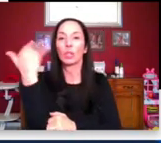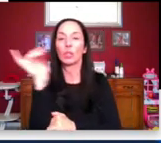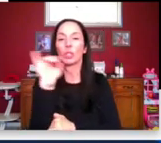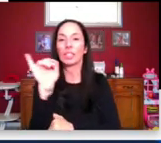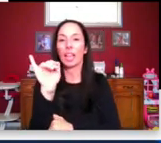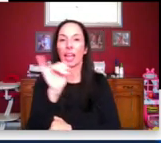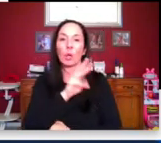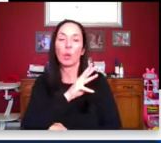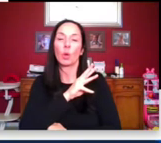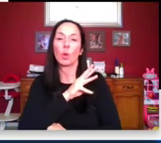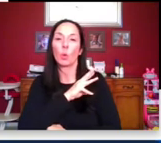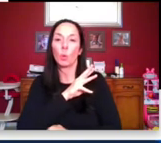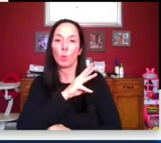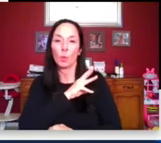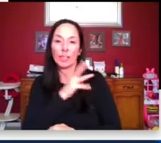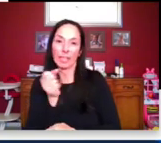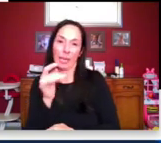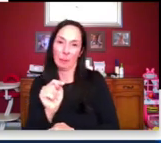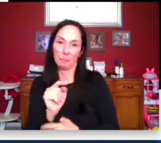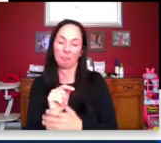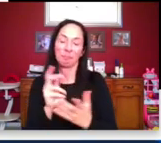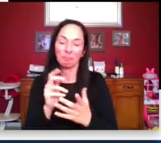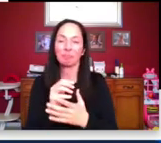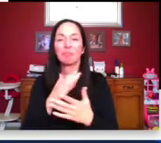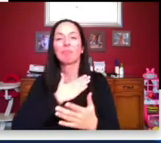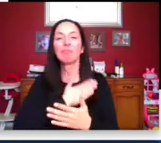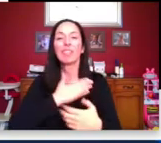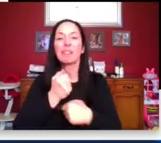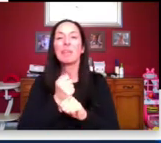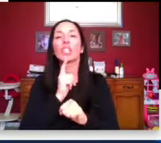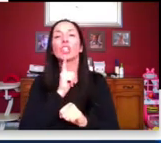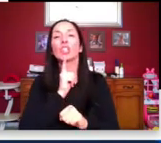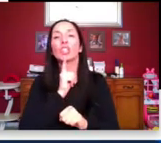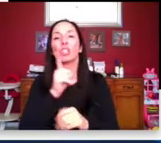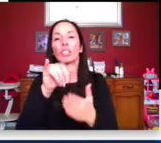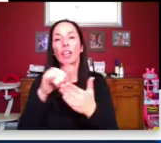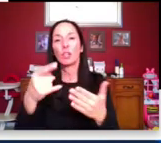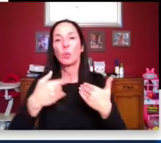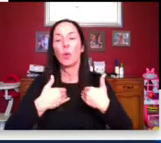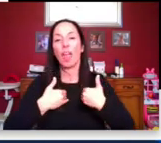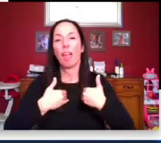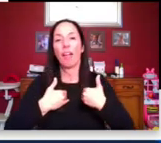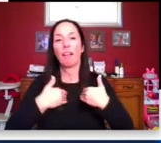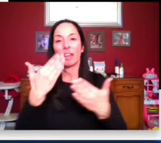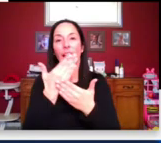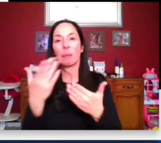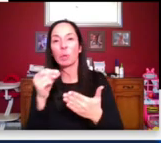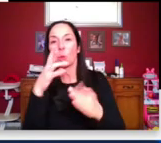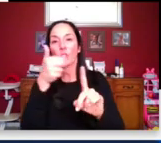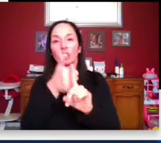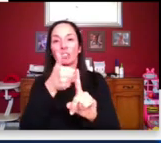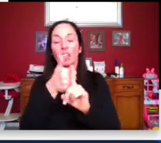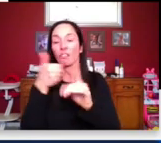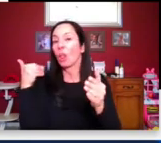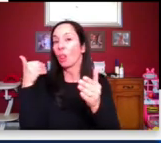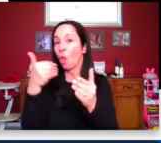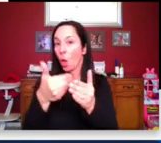is. So again, please make sure you have an object or yourself close in